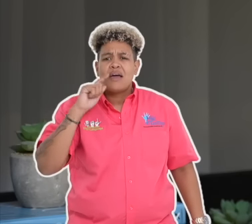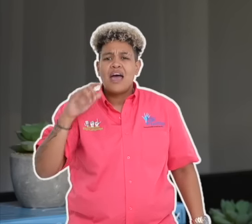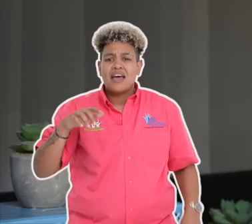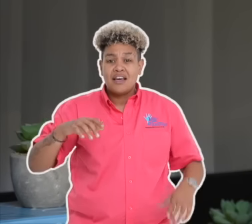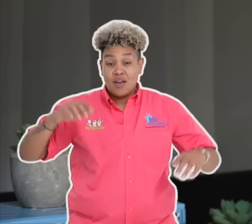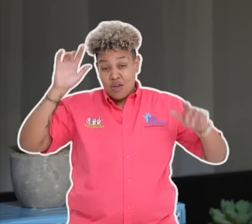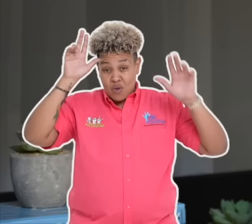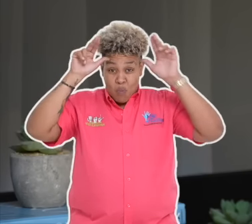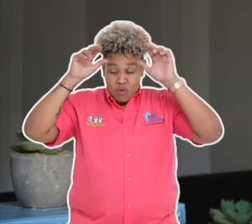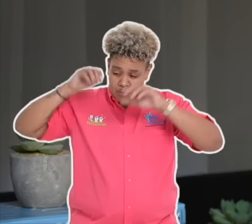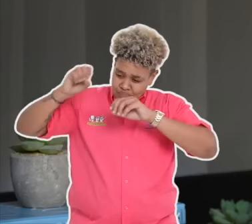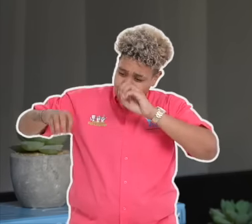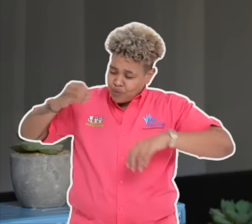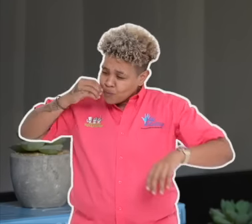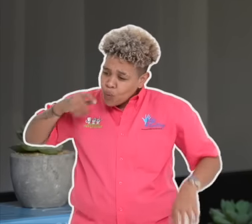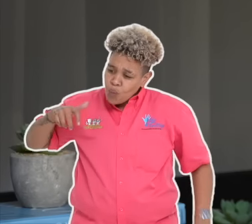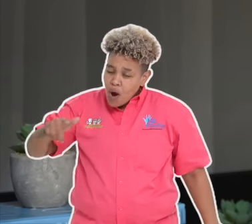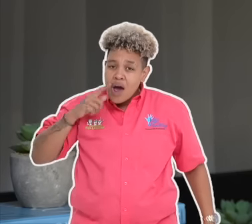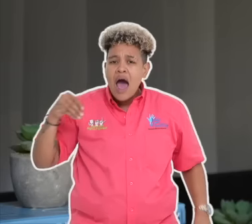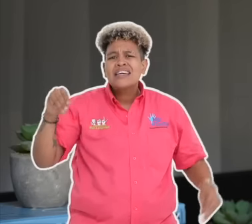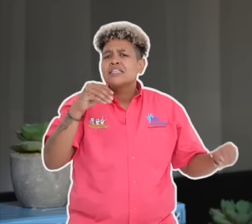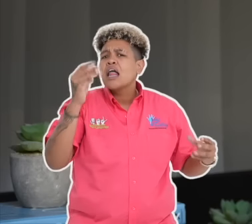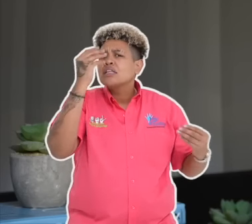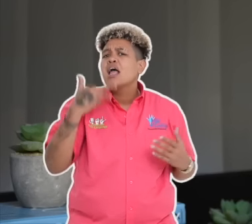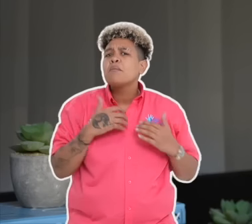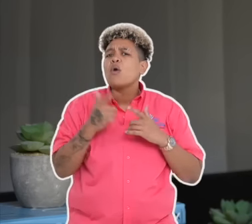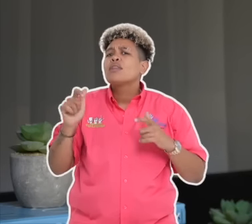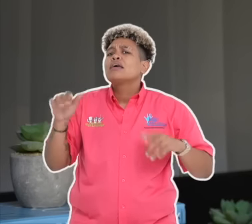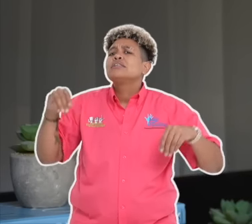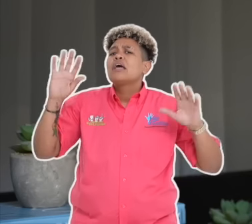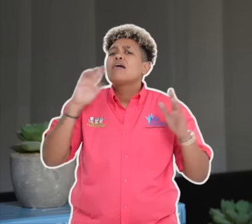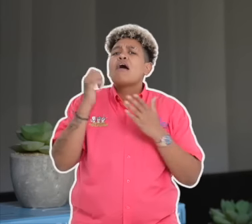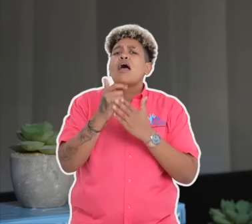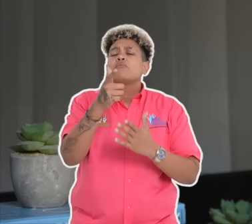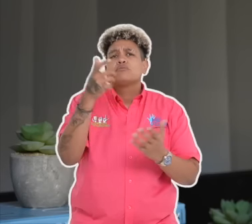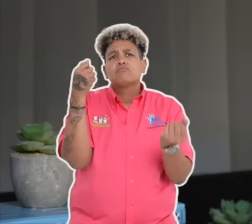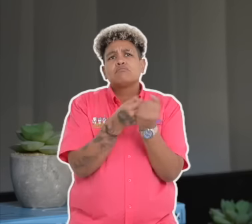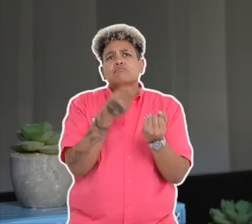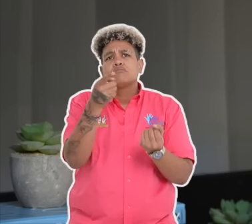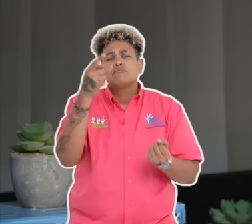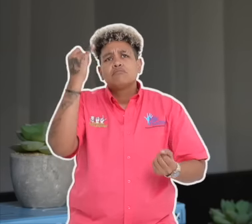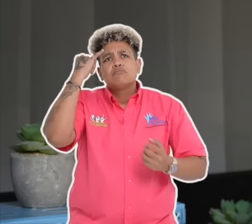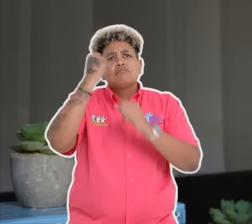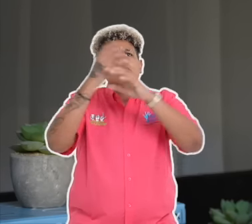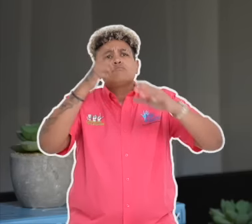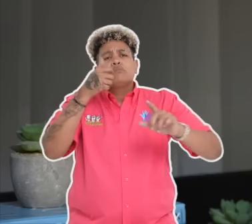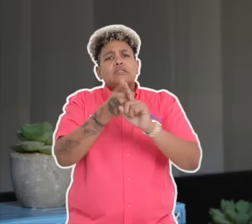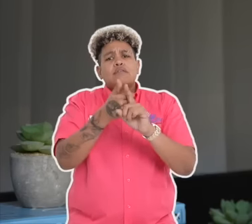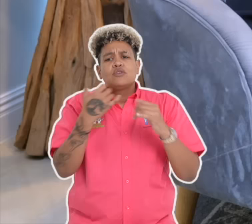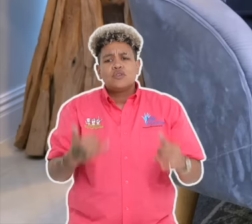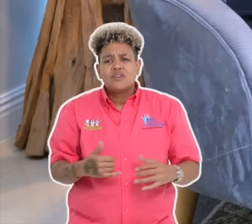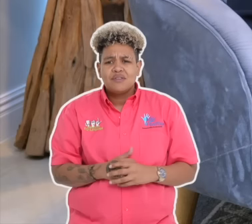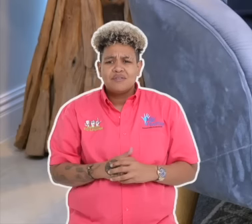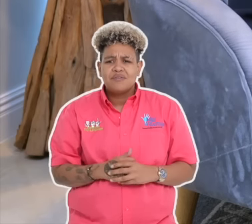and packing up the donkey with her produce and having to sell. Talk to me how that sacrifice has helped to shape and mold who you